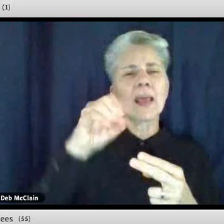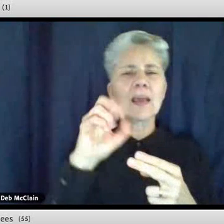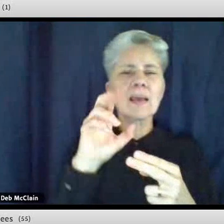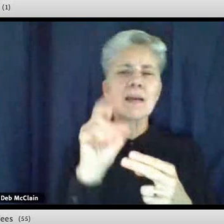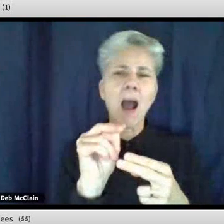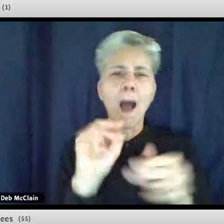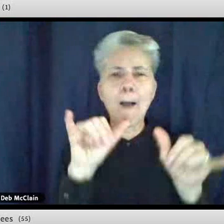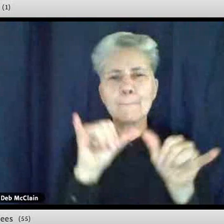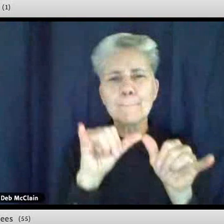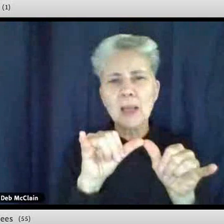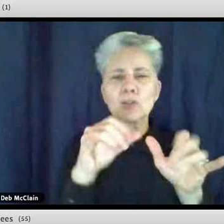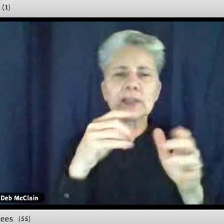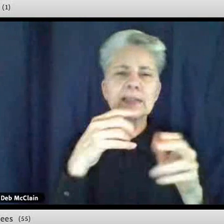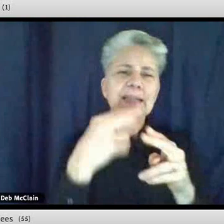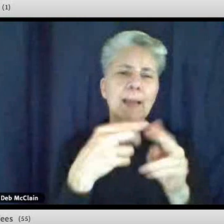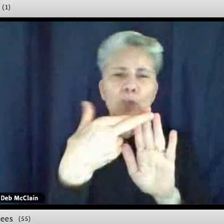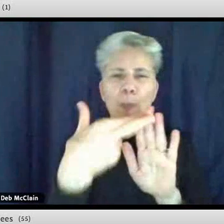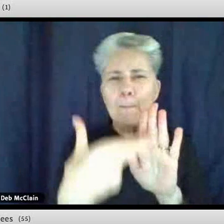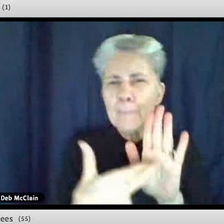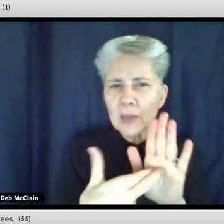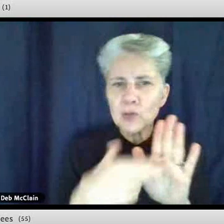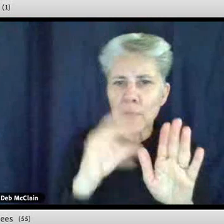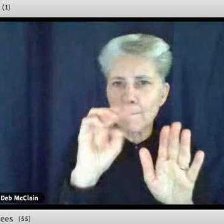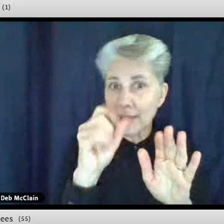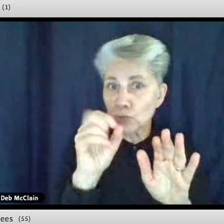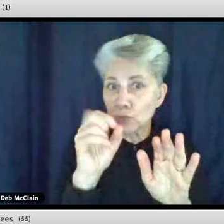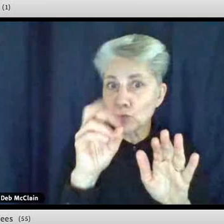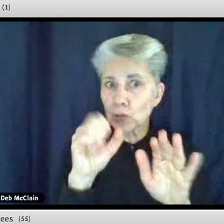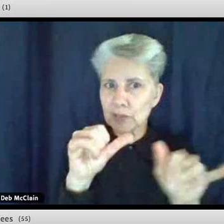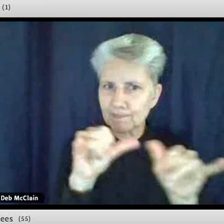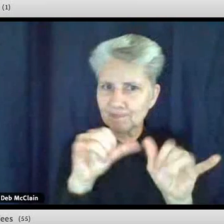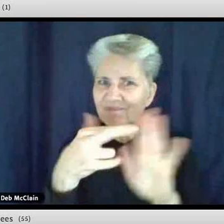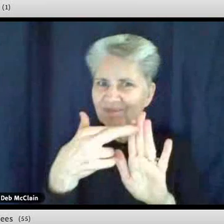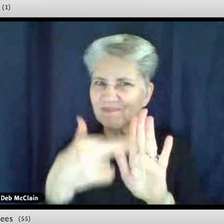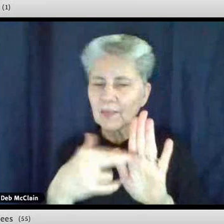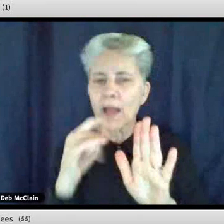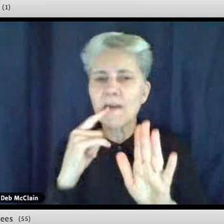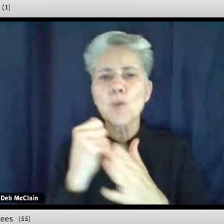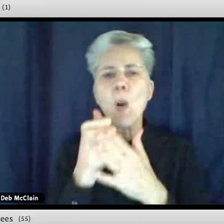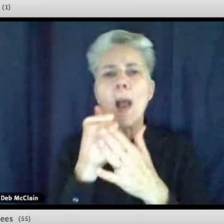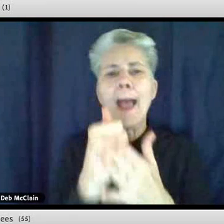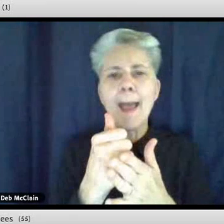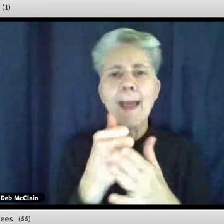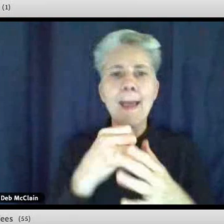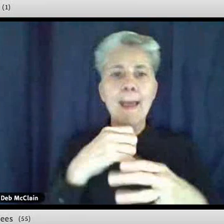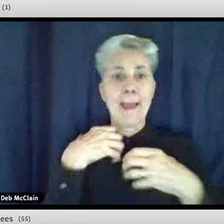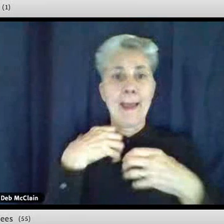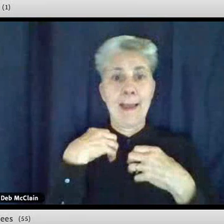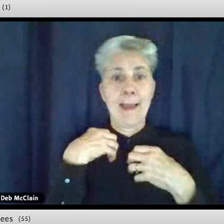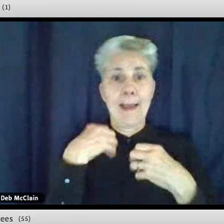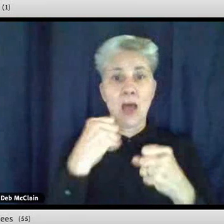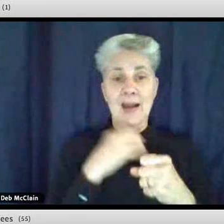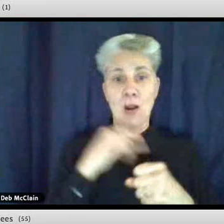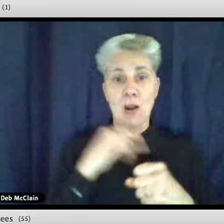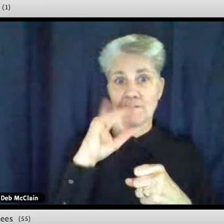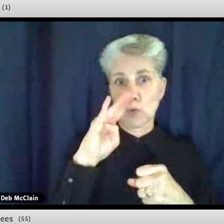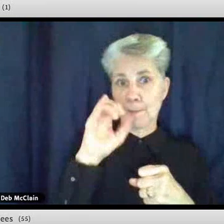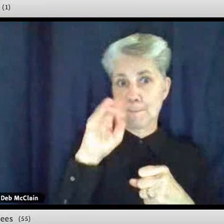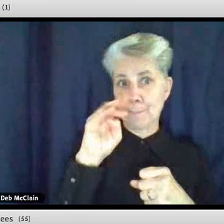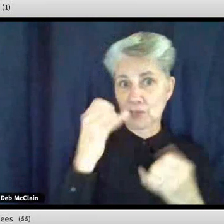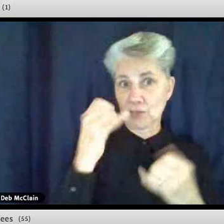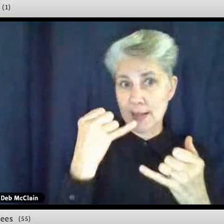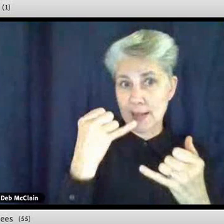and these are similar to the measures when you think about terrorism, but they're for health. And so right now at our Air Force Base, I work on an Air Force